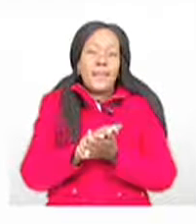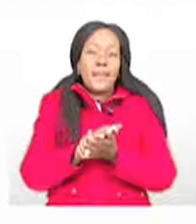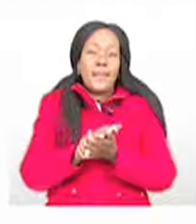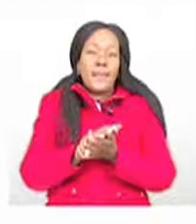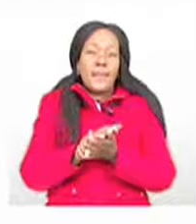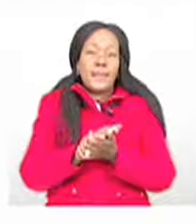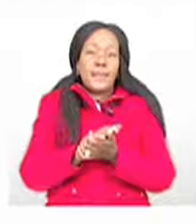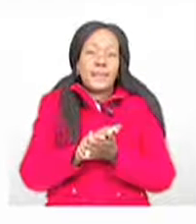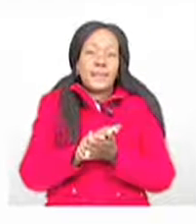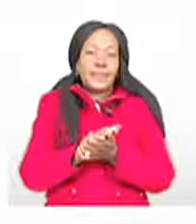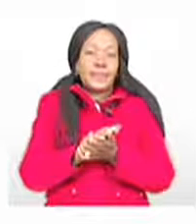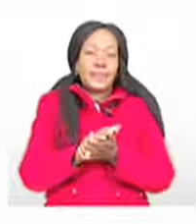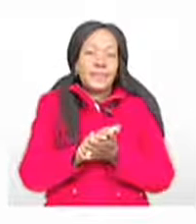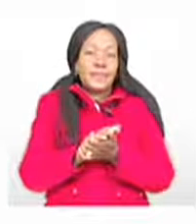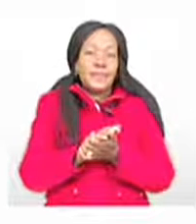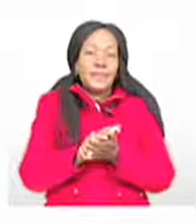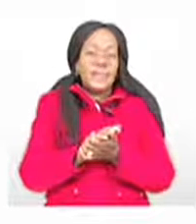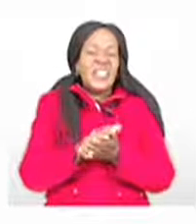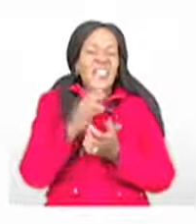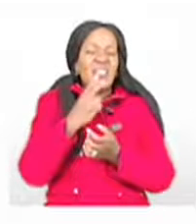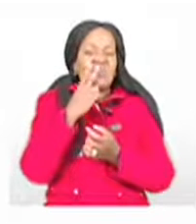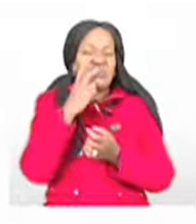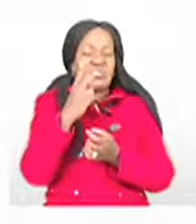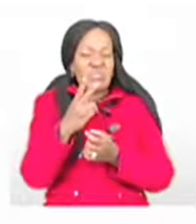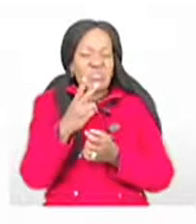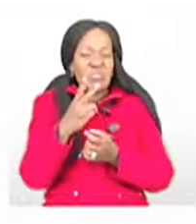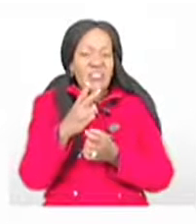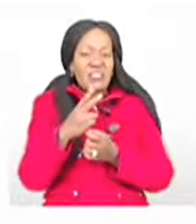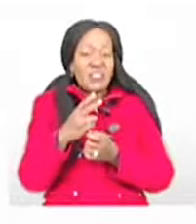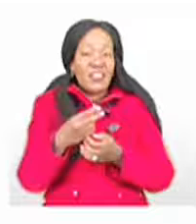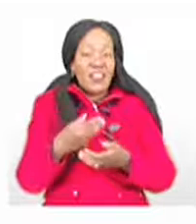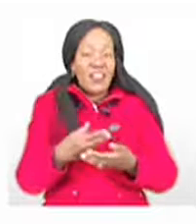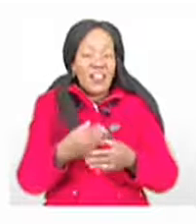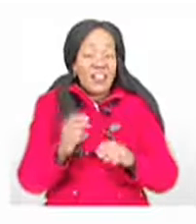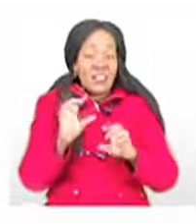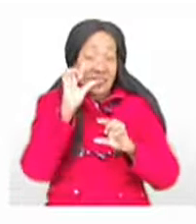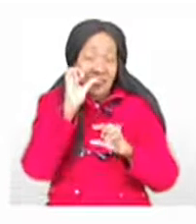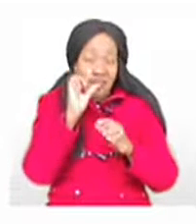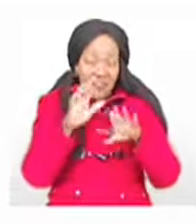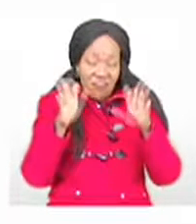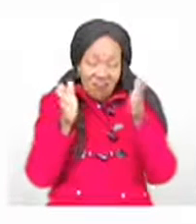If you have found the smallest animal, you may color it yellow.